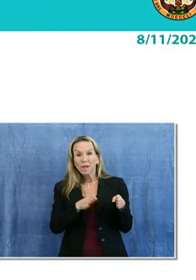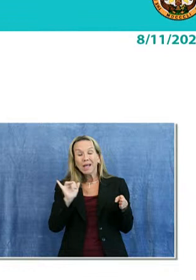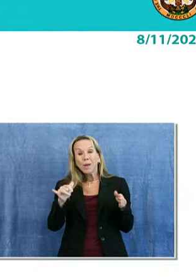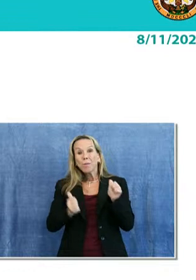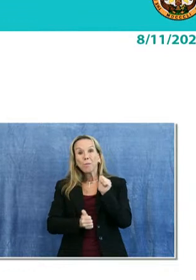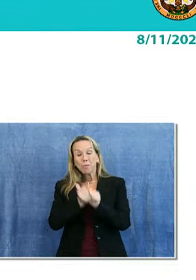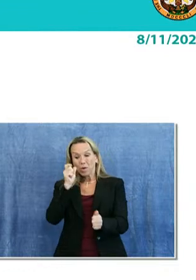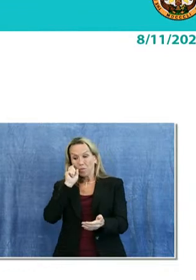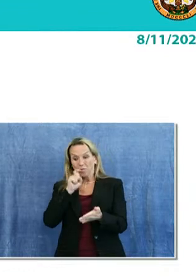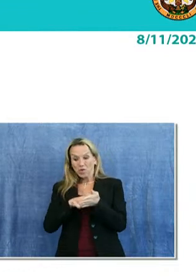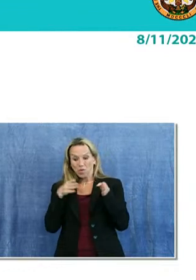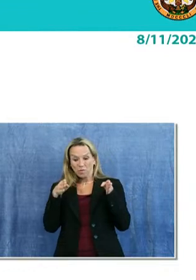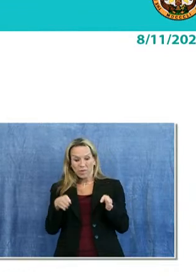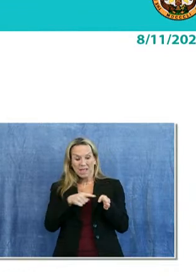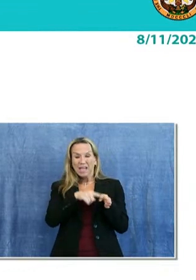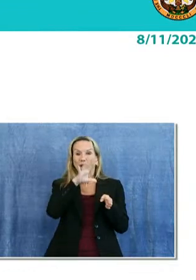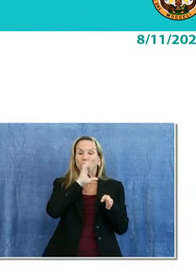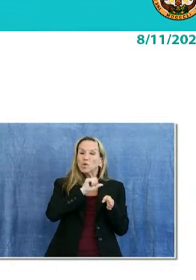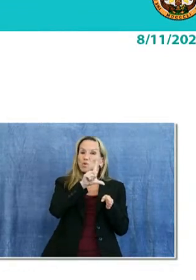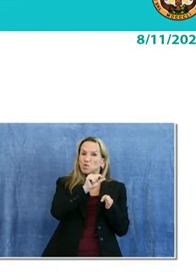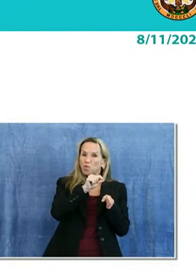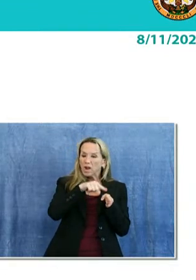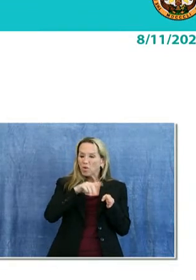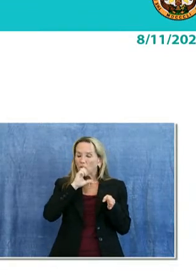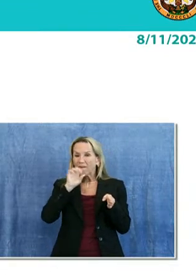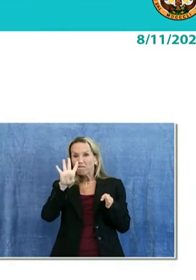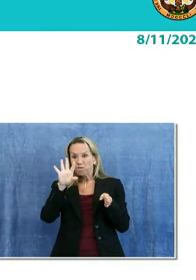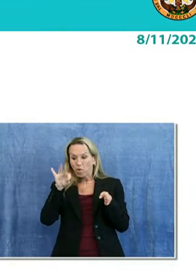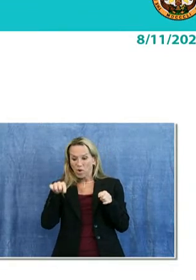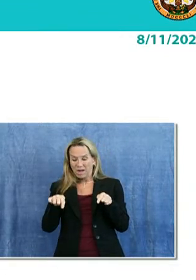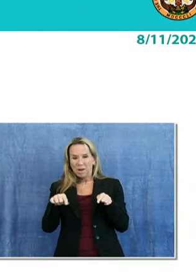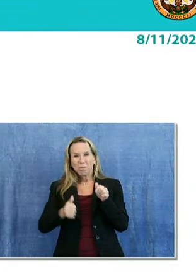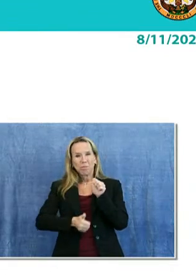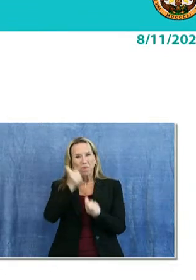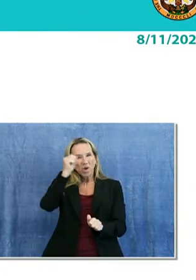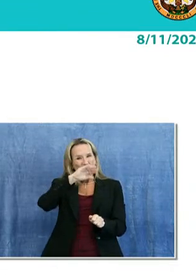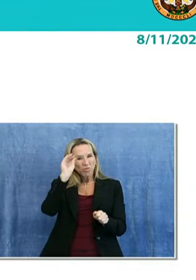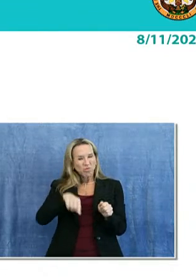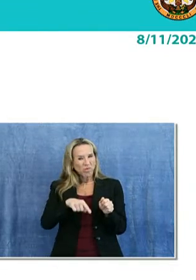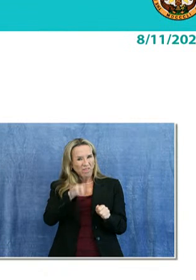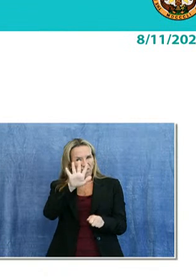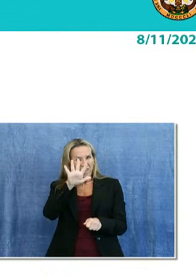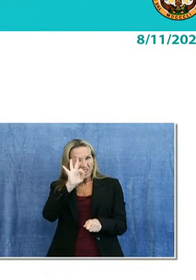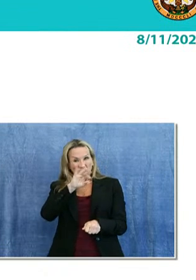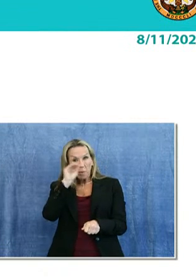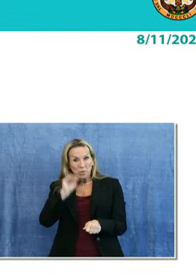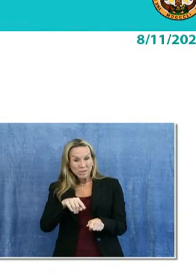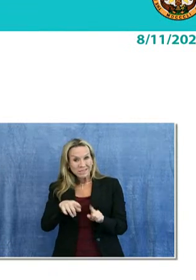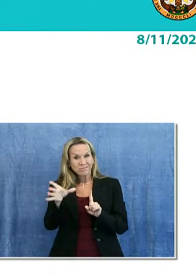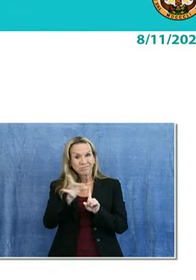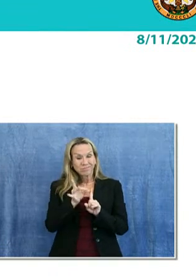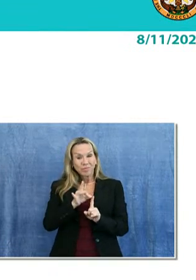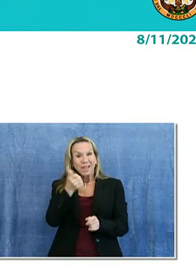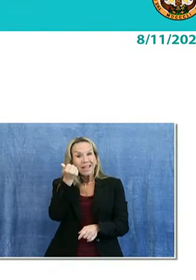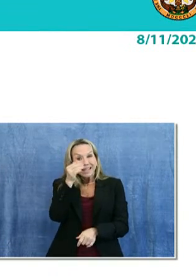age group 20 to 49 years of age also remains at 59%, which is